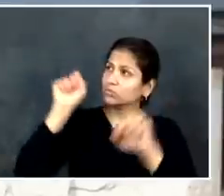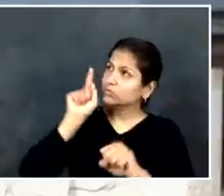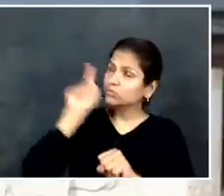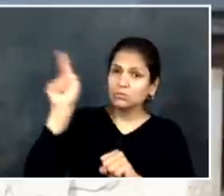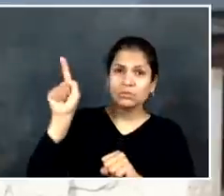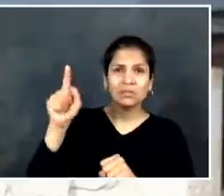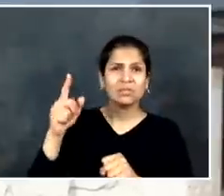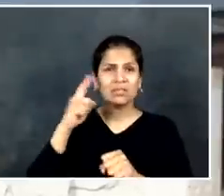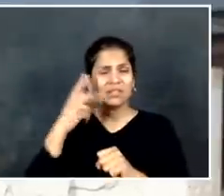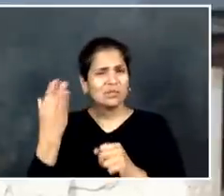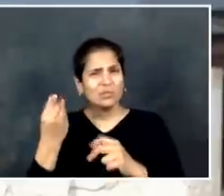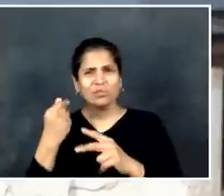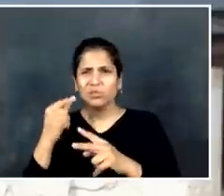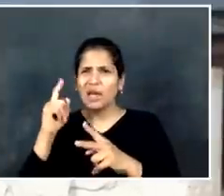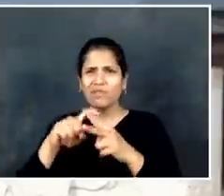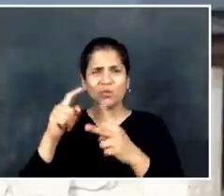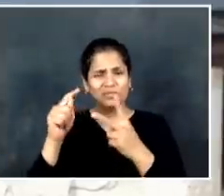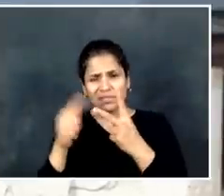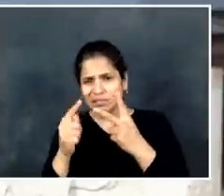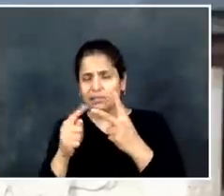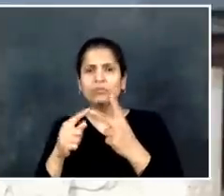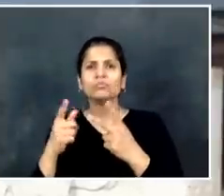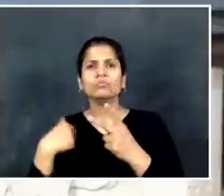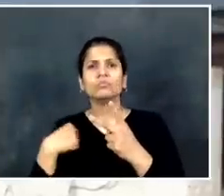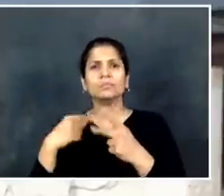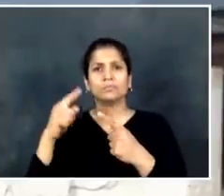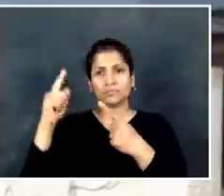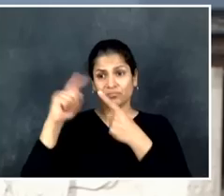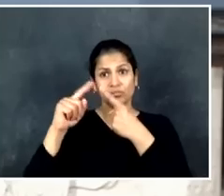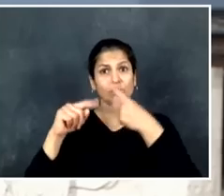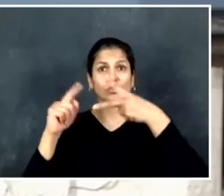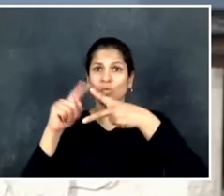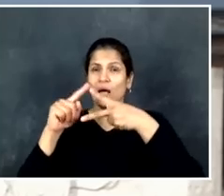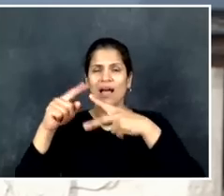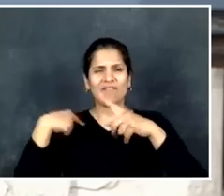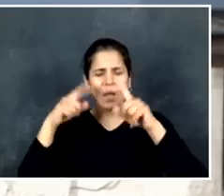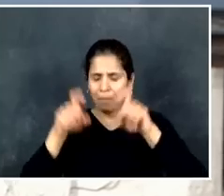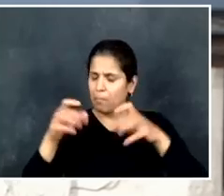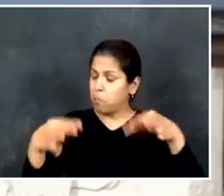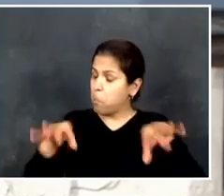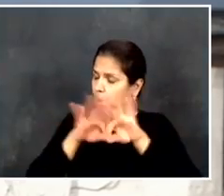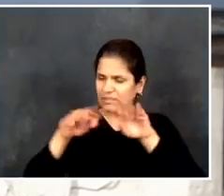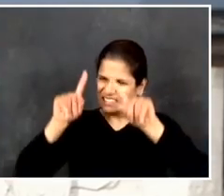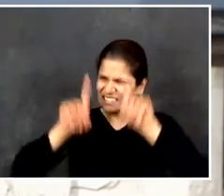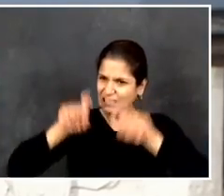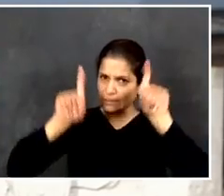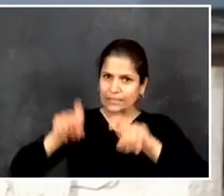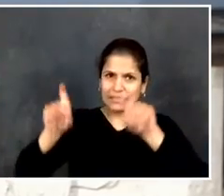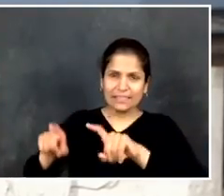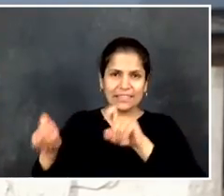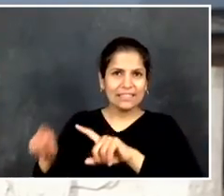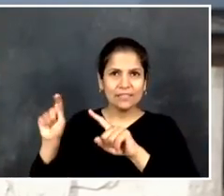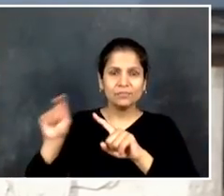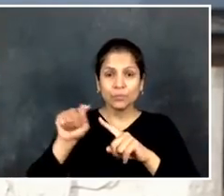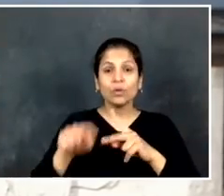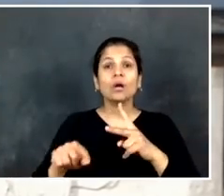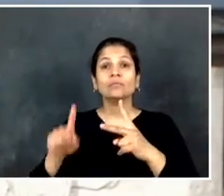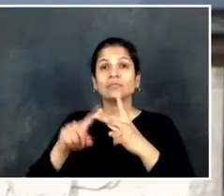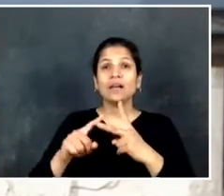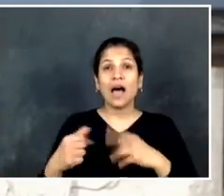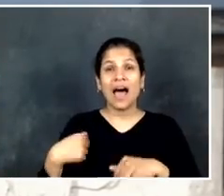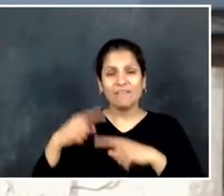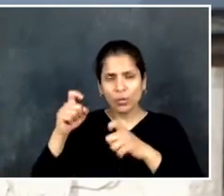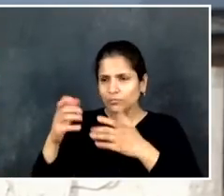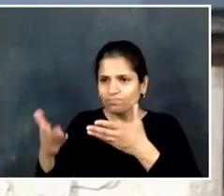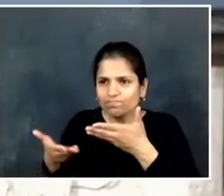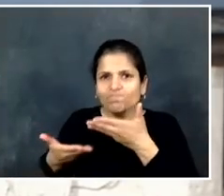America that needed it. And two, help us through this horrible challenge by providing us the aid we need to get back